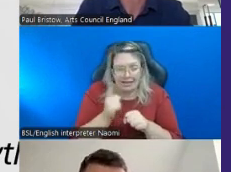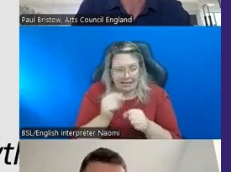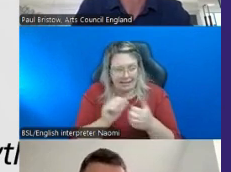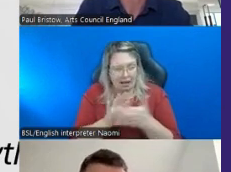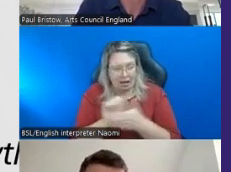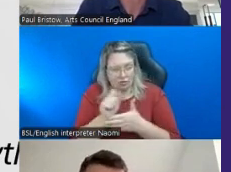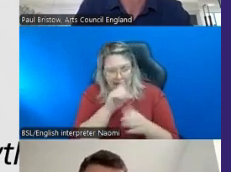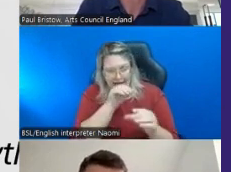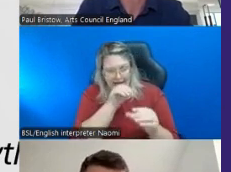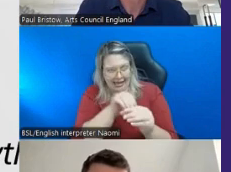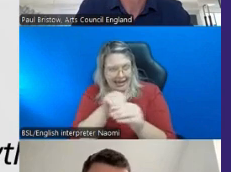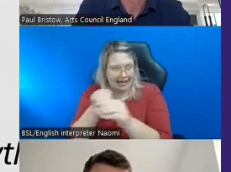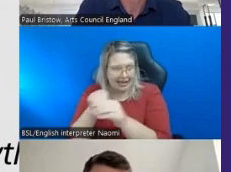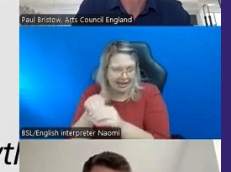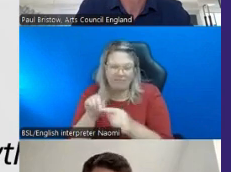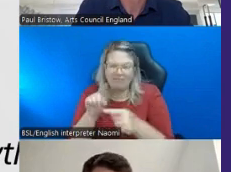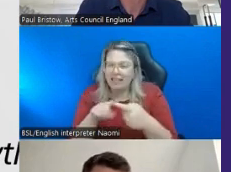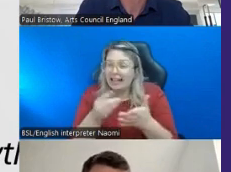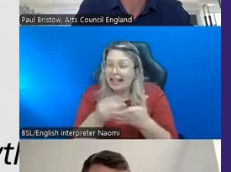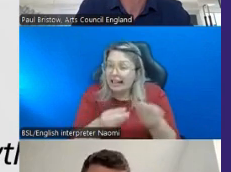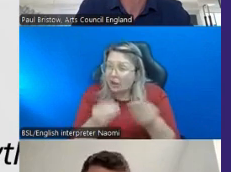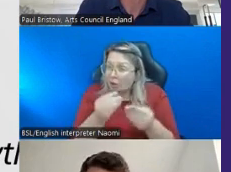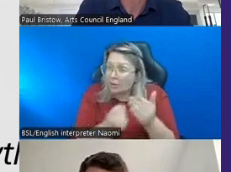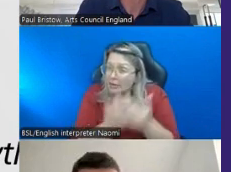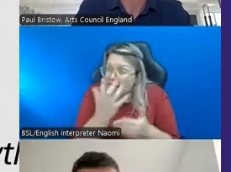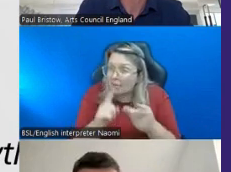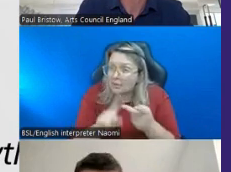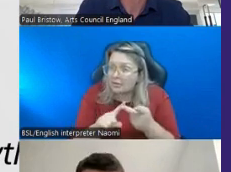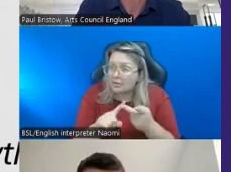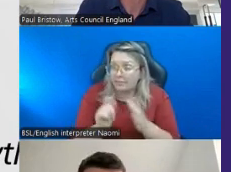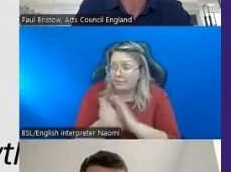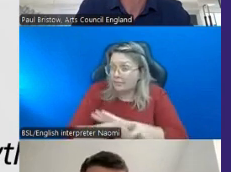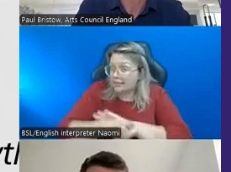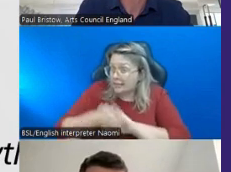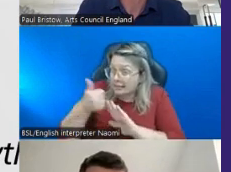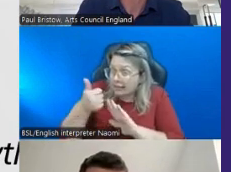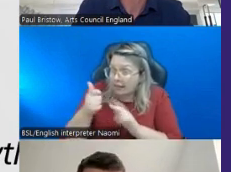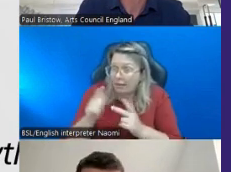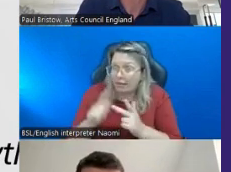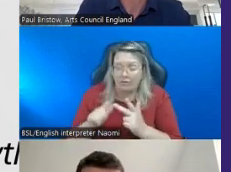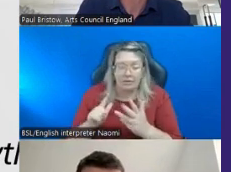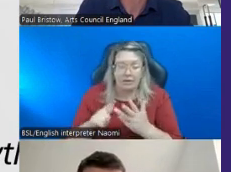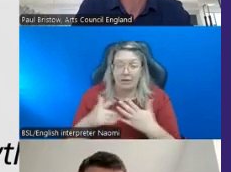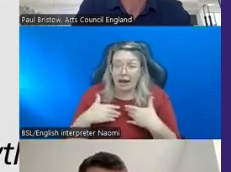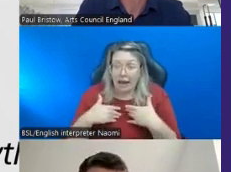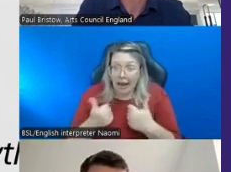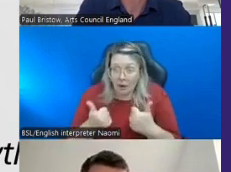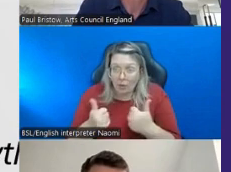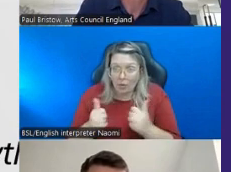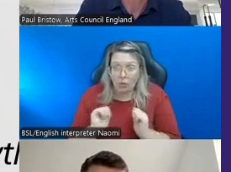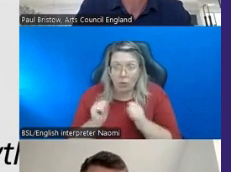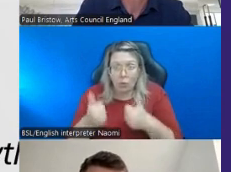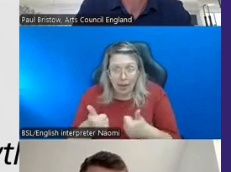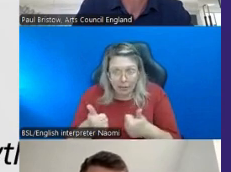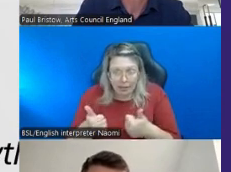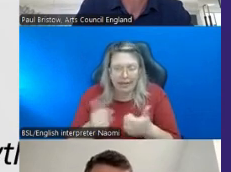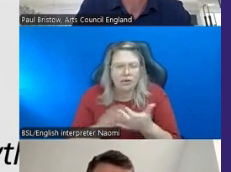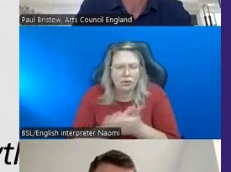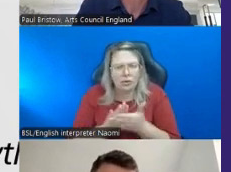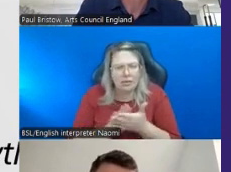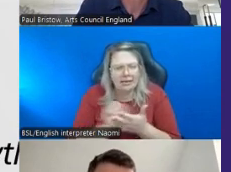competence, particularly around economic development, particularly around skills, particularly around health and well-being as well. So there's multiple points